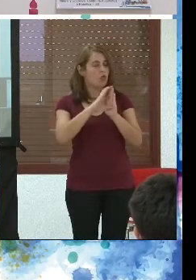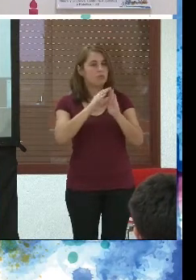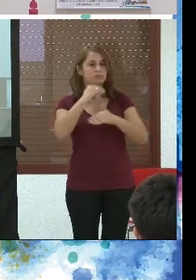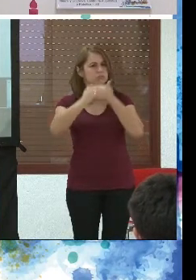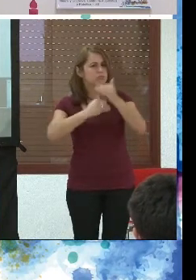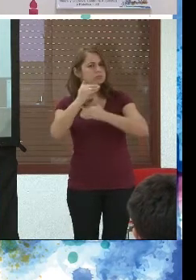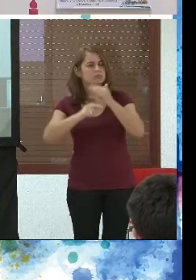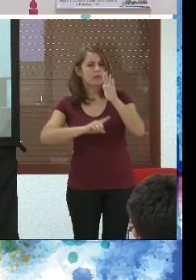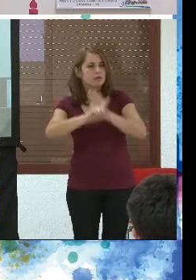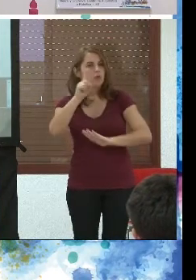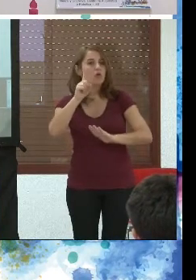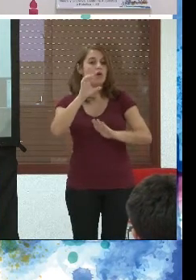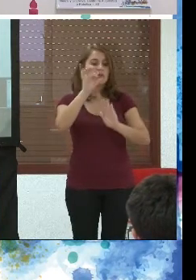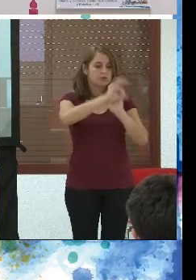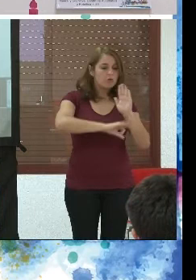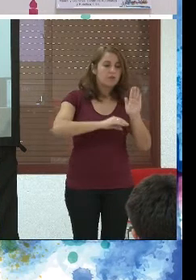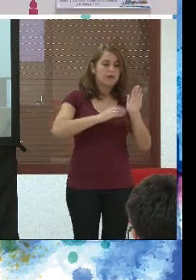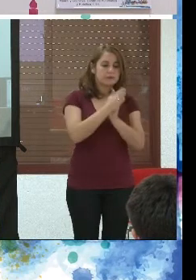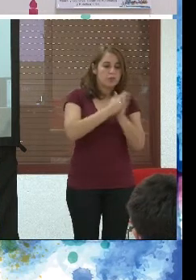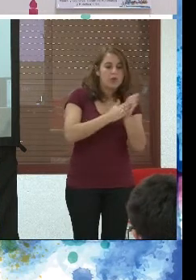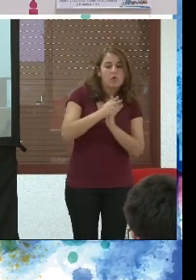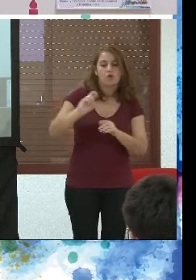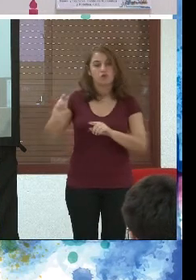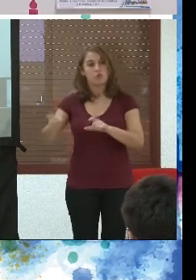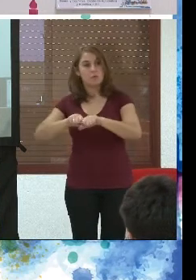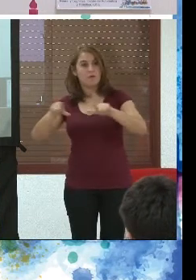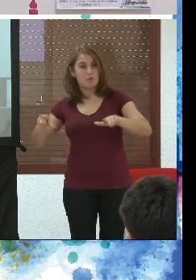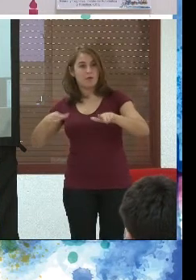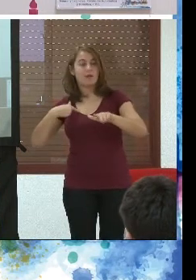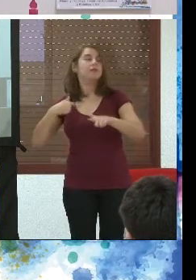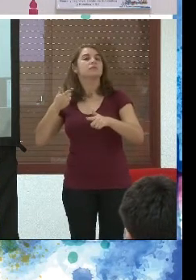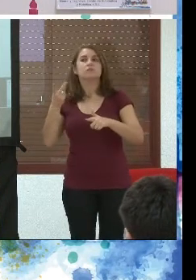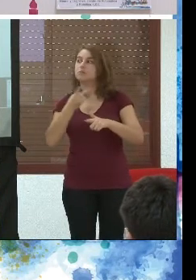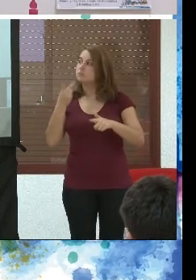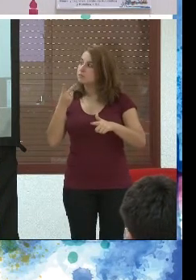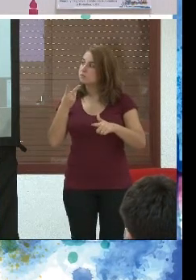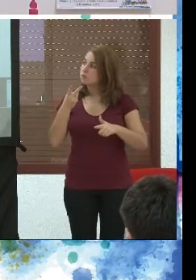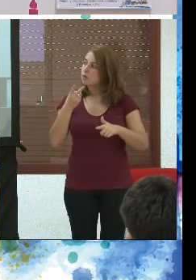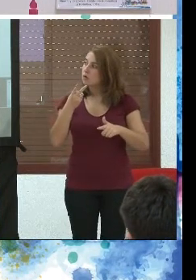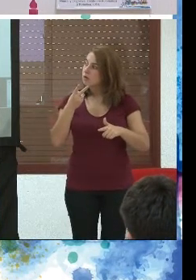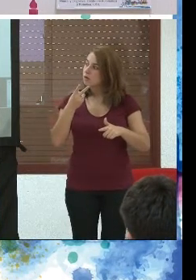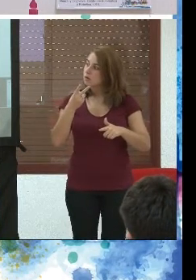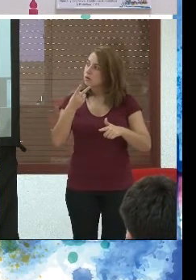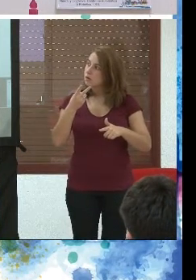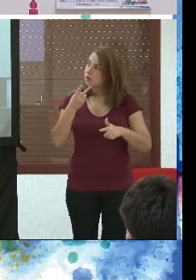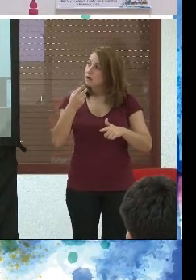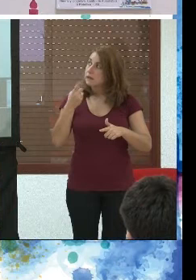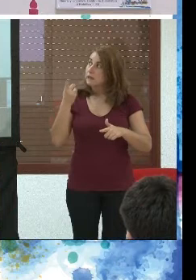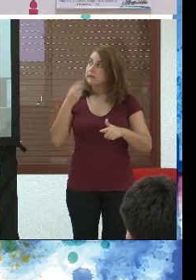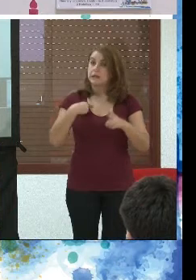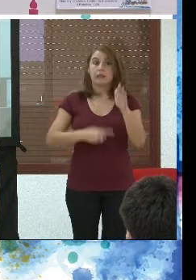everything is the development of the stimulator software and the instrument panel software was developed in OC,